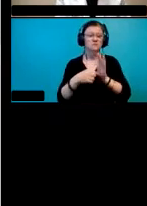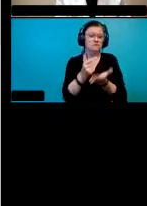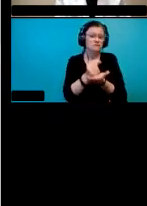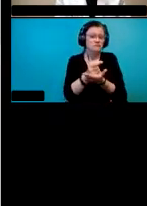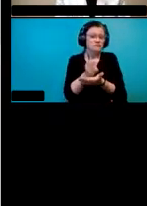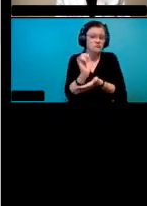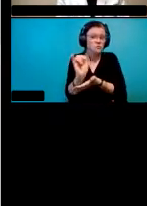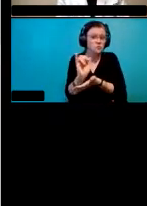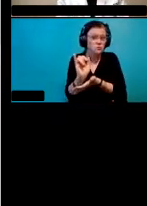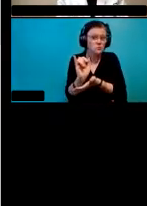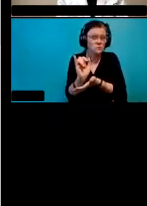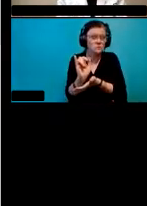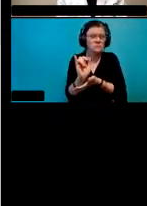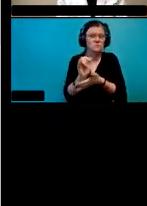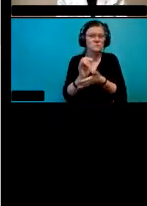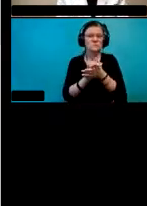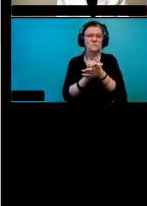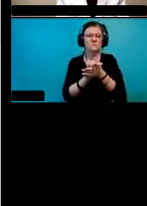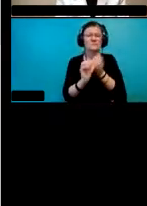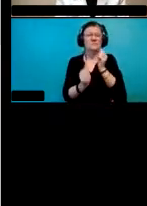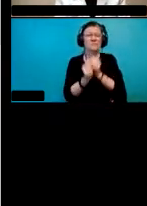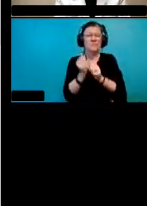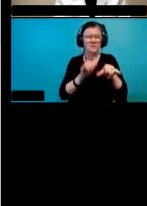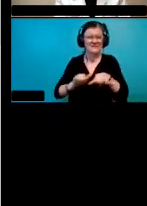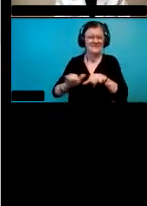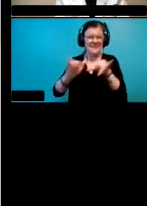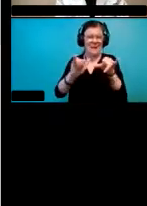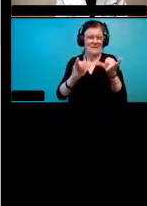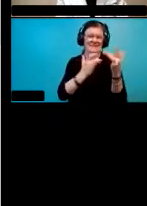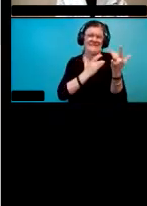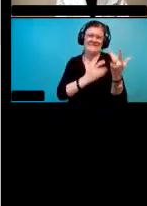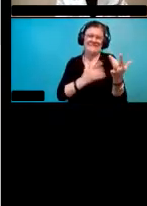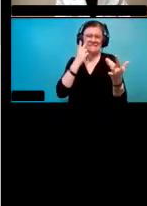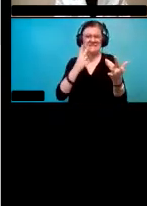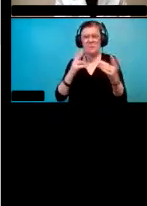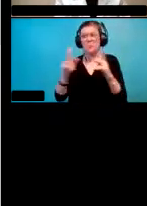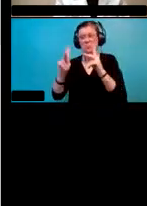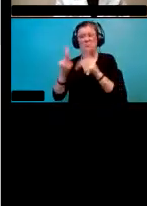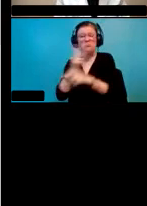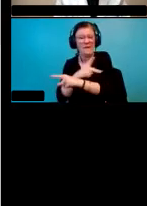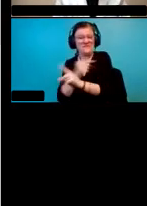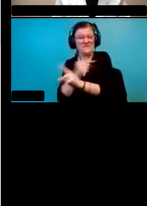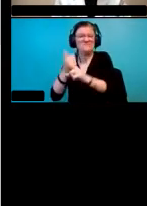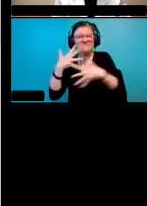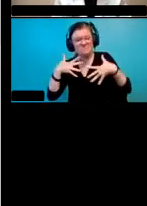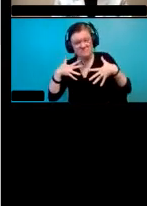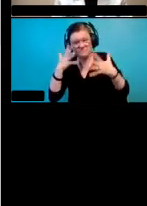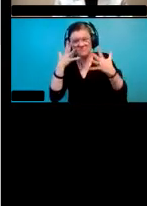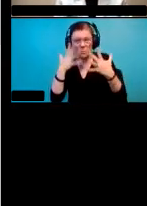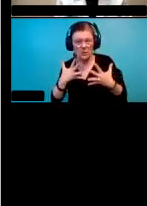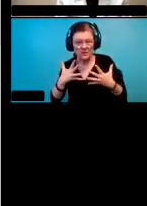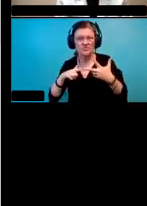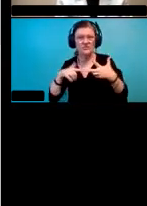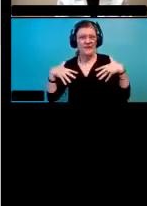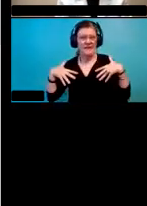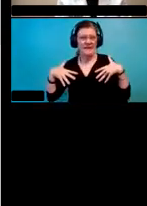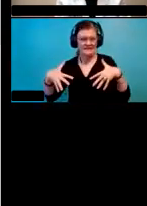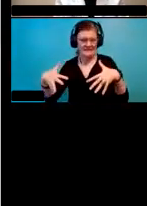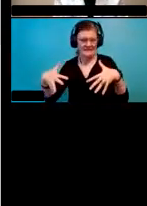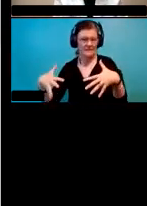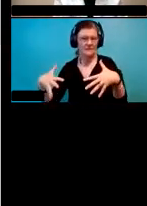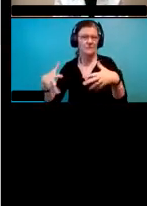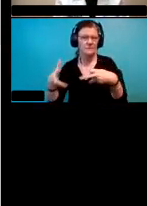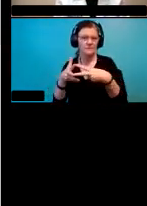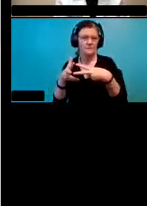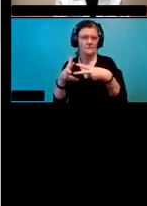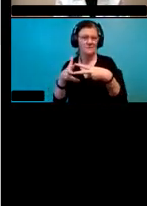well. Most commonly, we tend to see like depression and anxiety. And